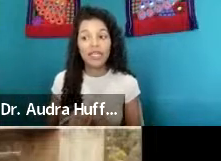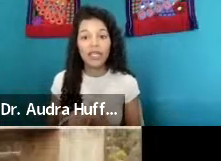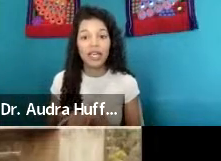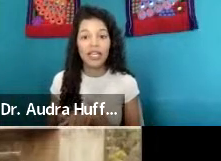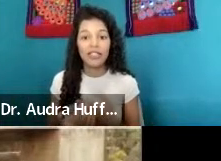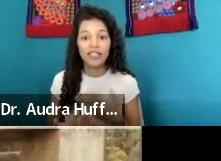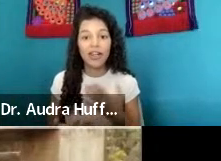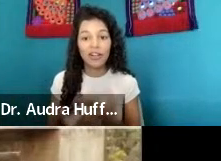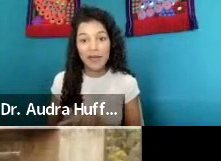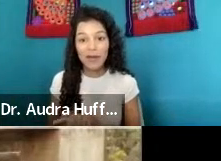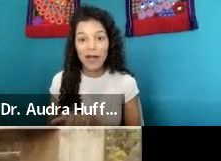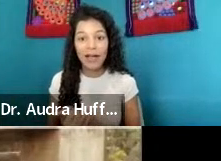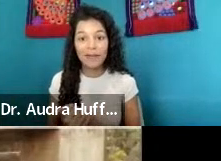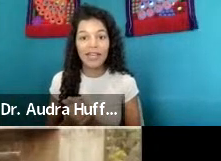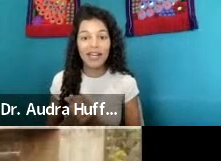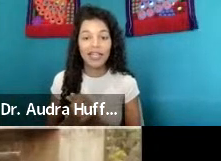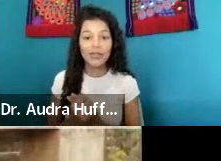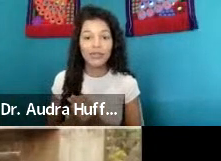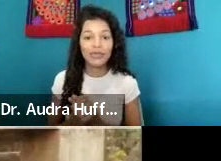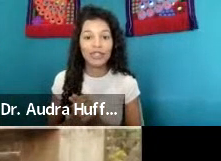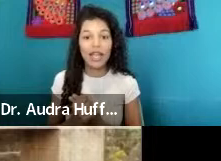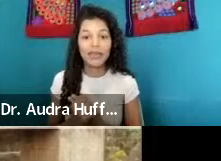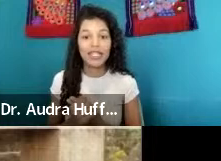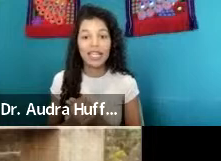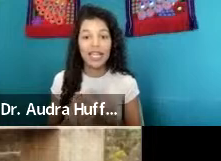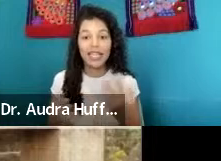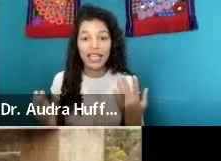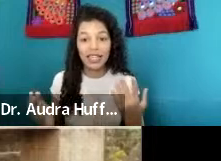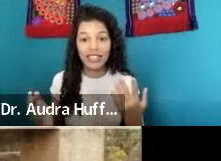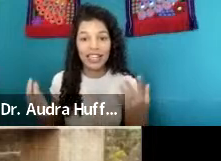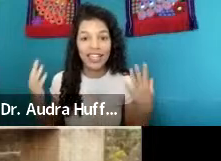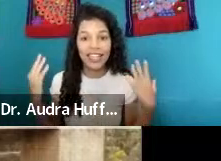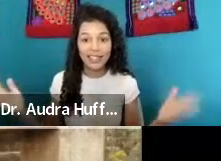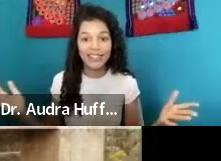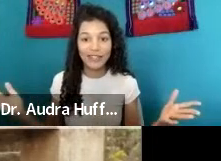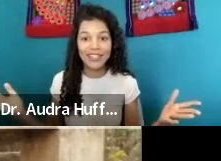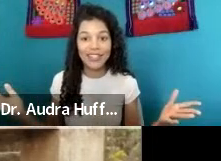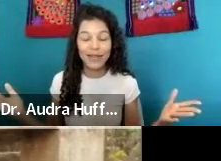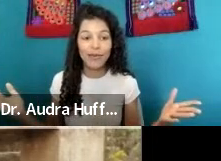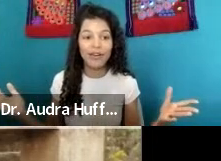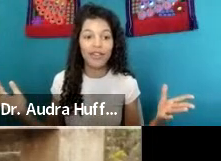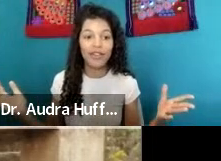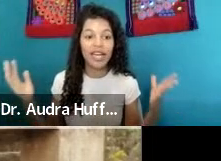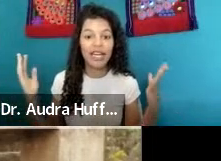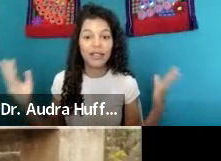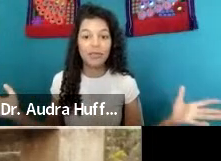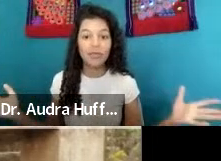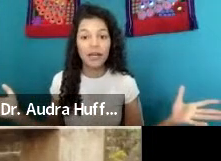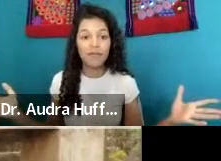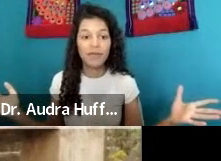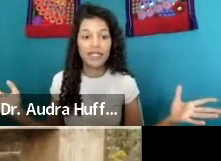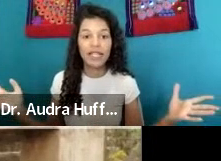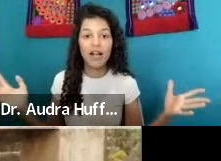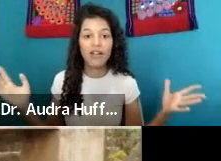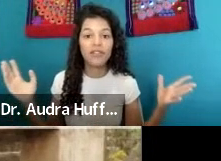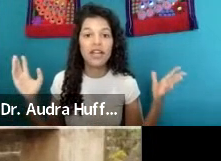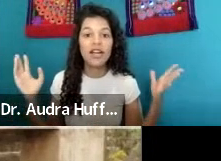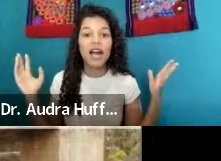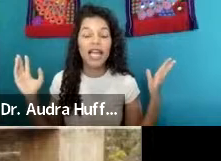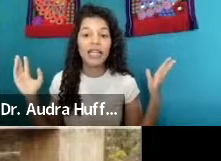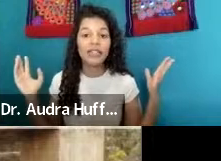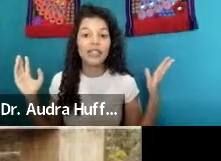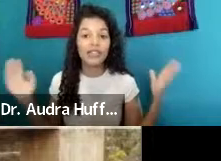3rd week, I called my mom and I was like, I can't do this anymore. I need to speak up for